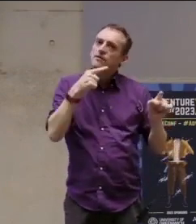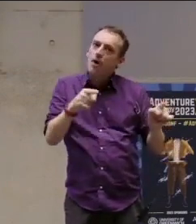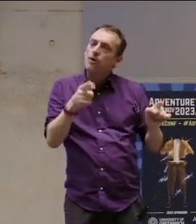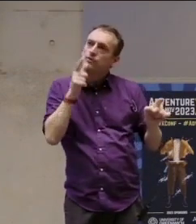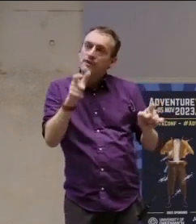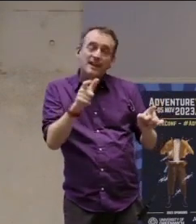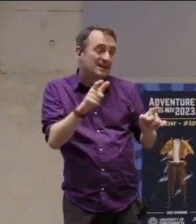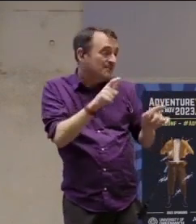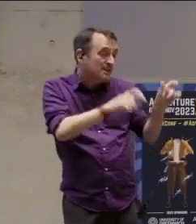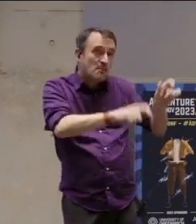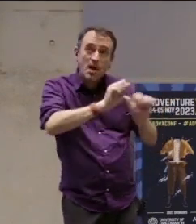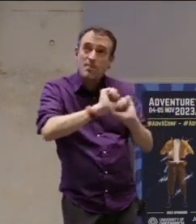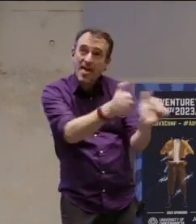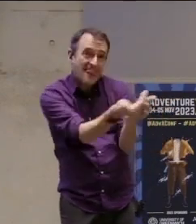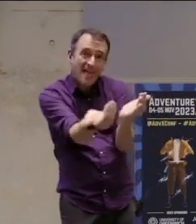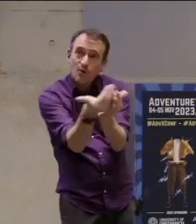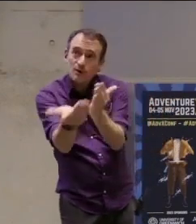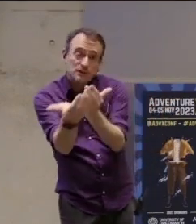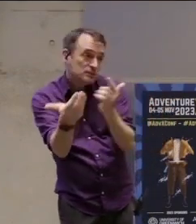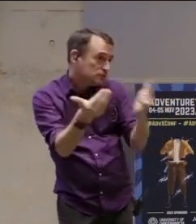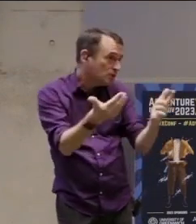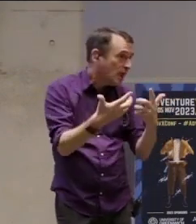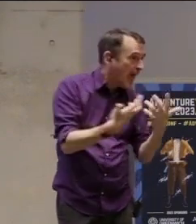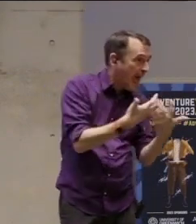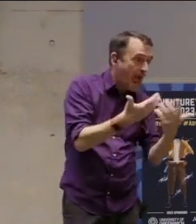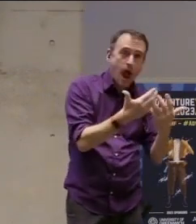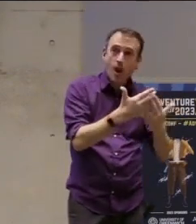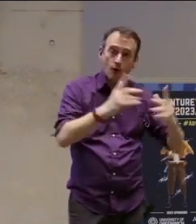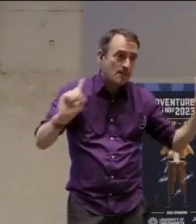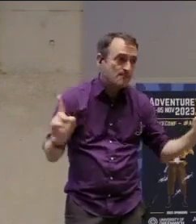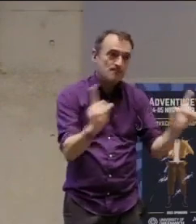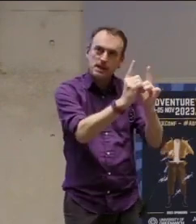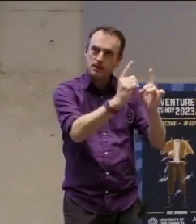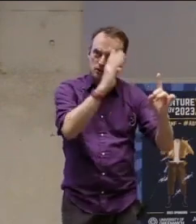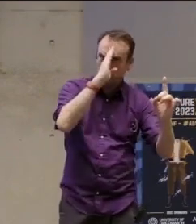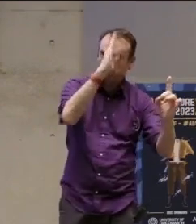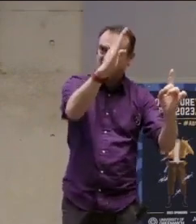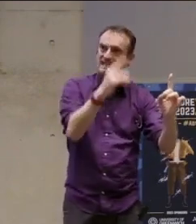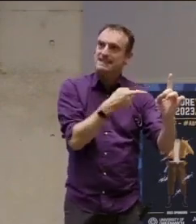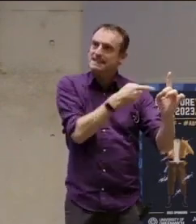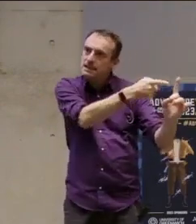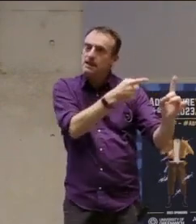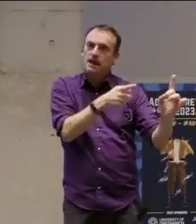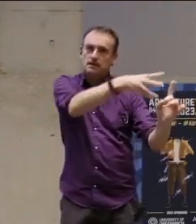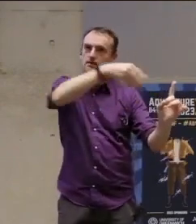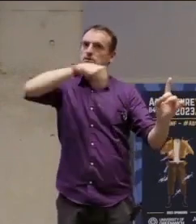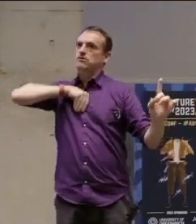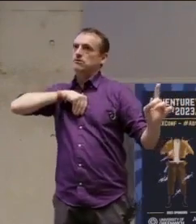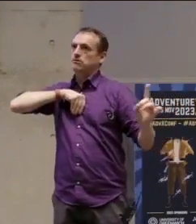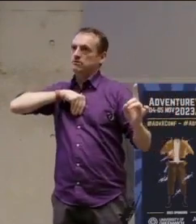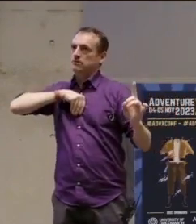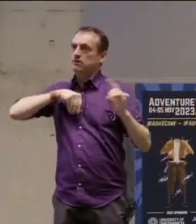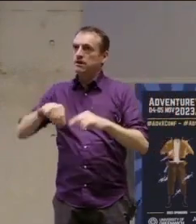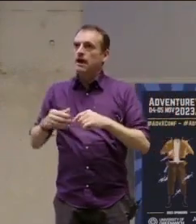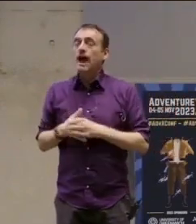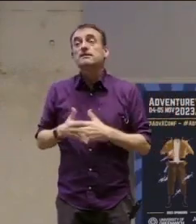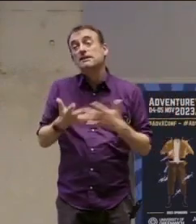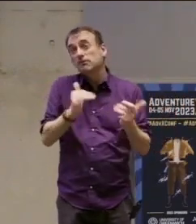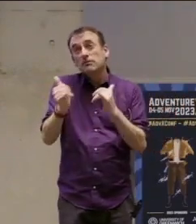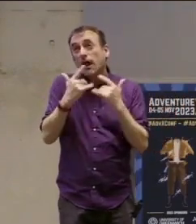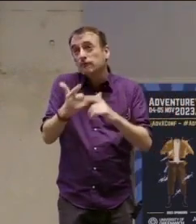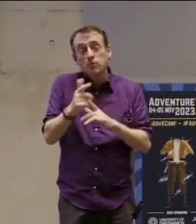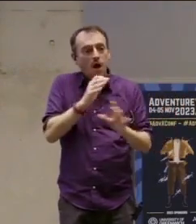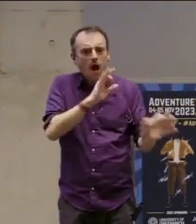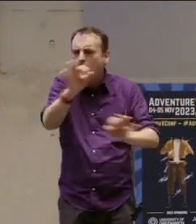of people and going to different spaces. And that's kind of generally how I do my research. Sometimes I do ask around, obviously,